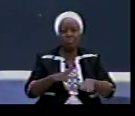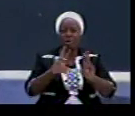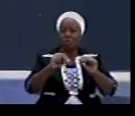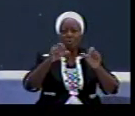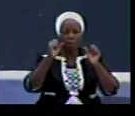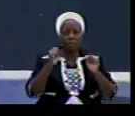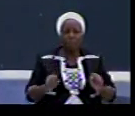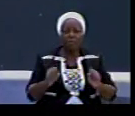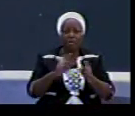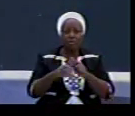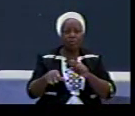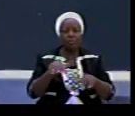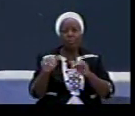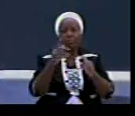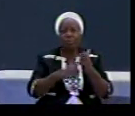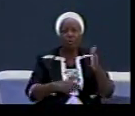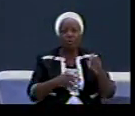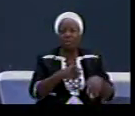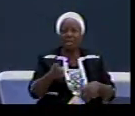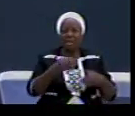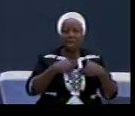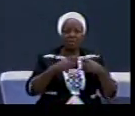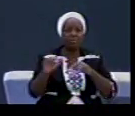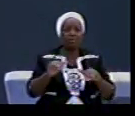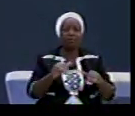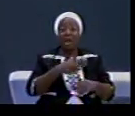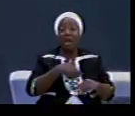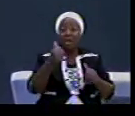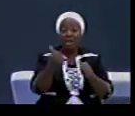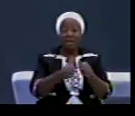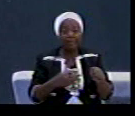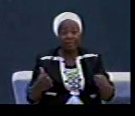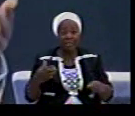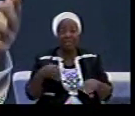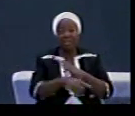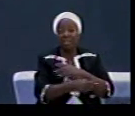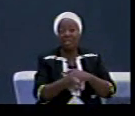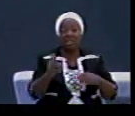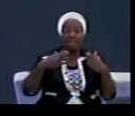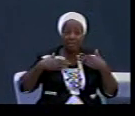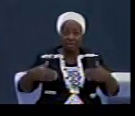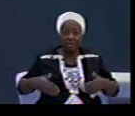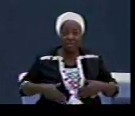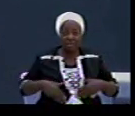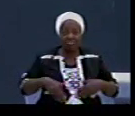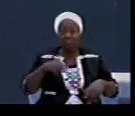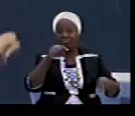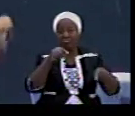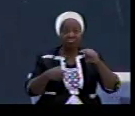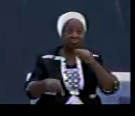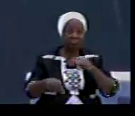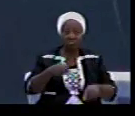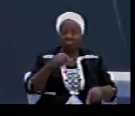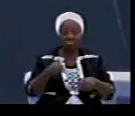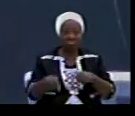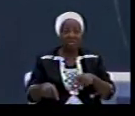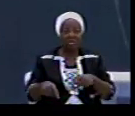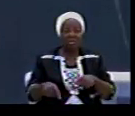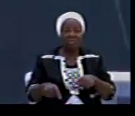do, and everything in their bodies paralyzed,